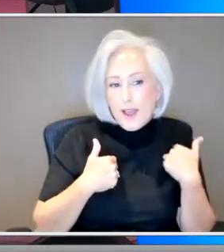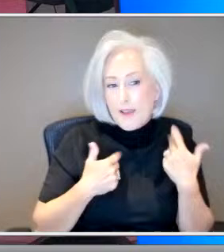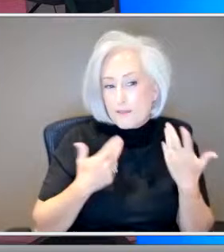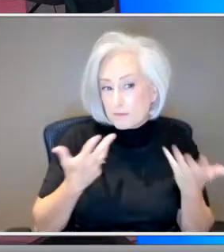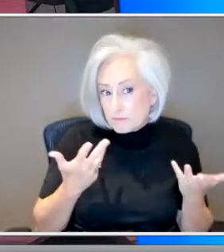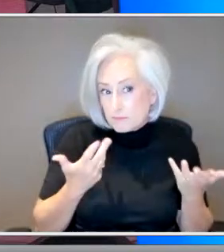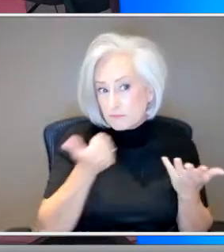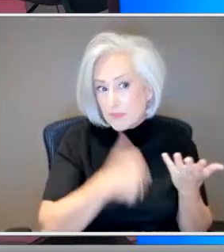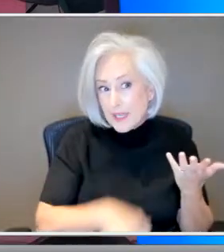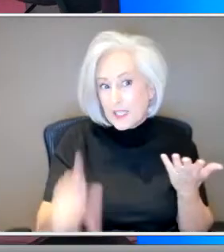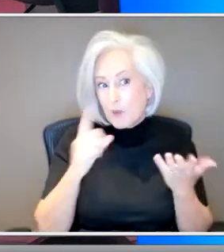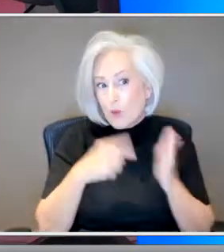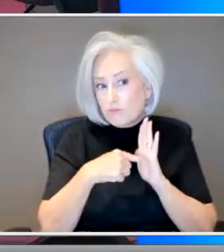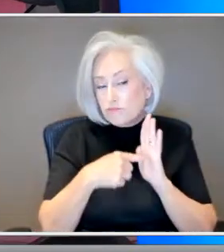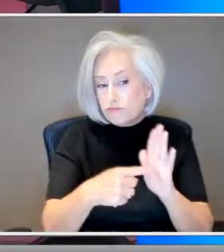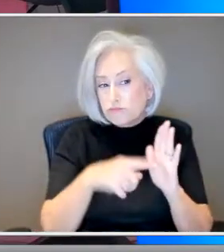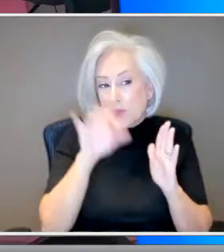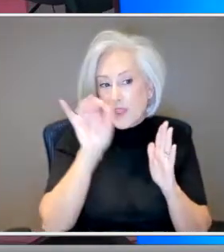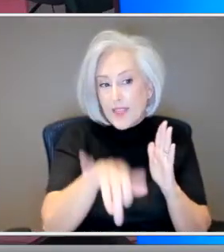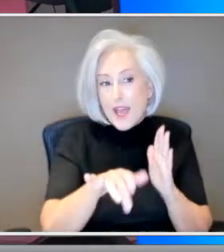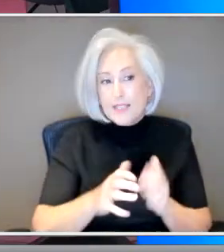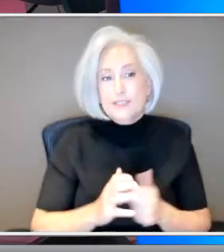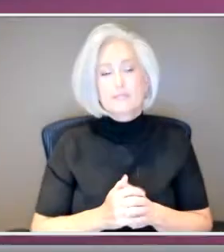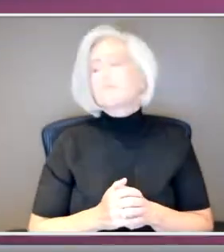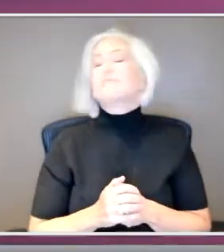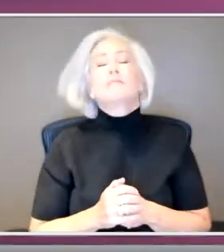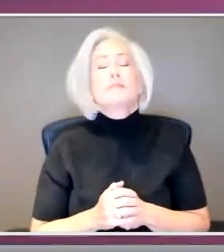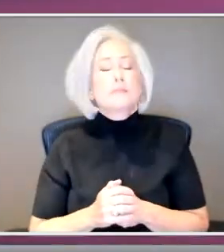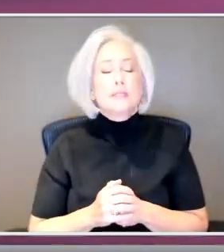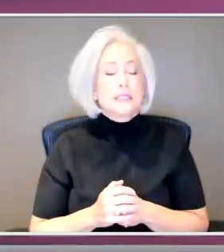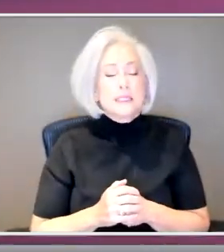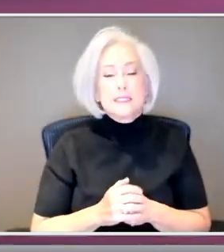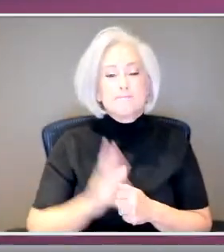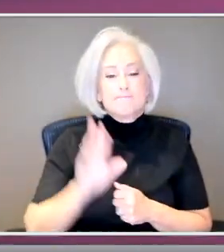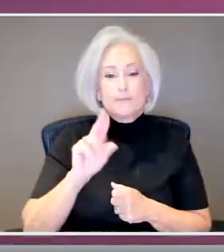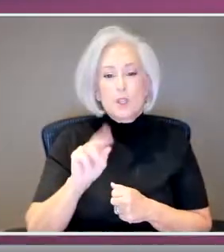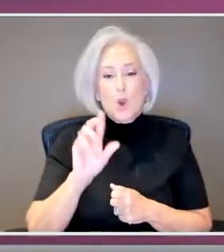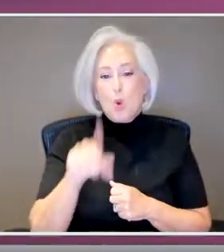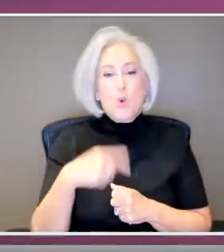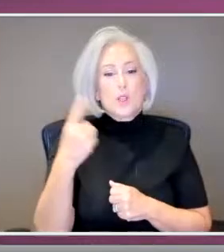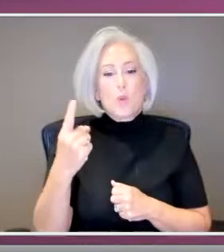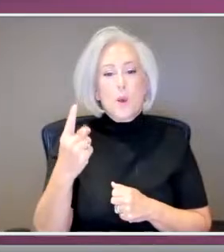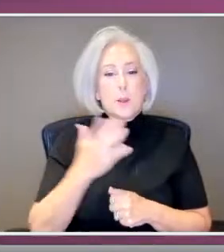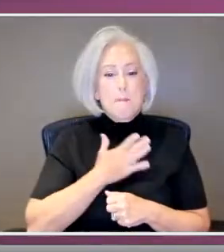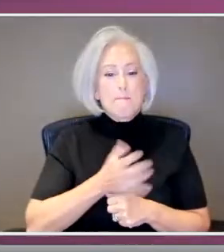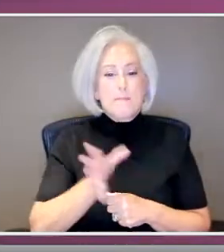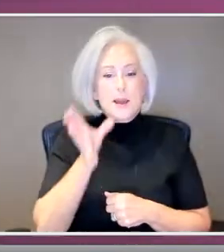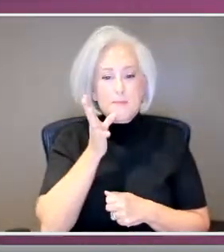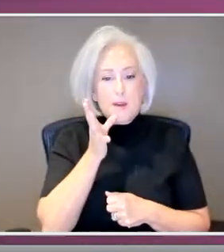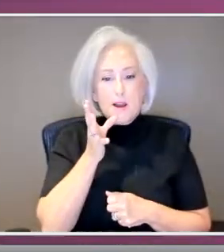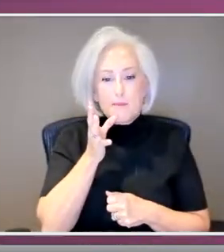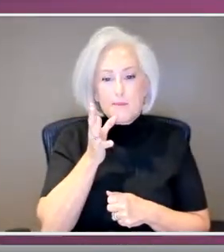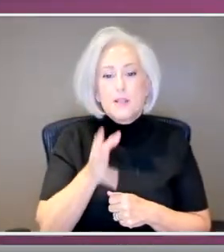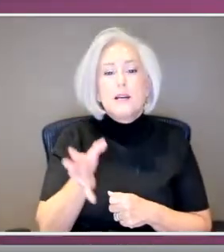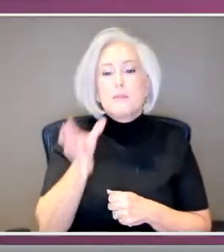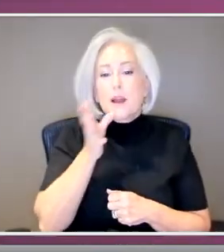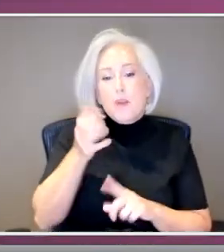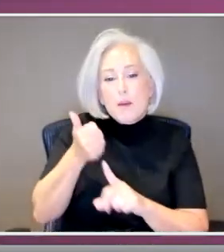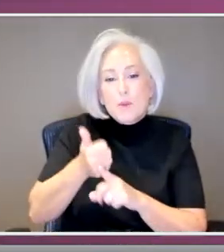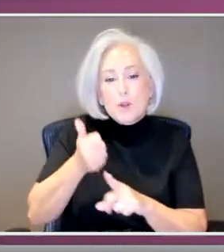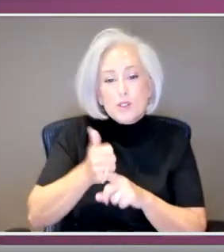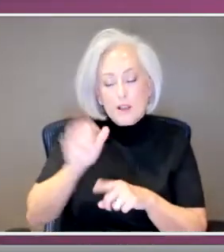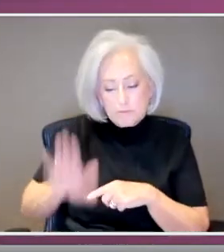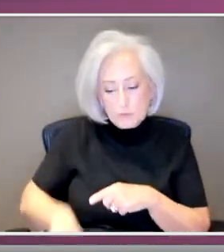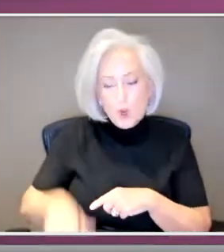presented like this? No, the only person would be my mom. She grew up with hearing aids as well.